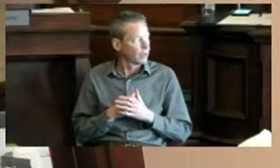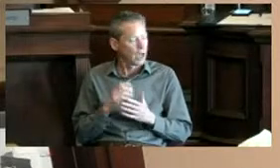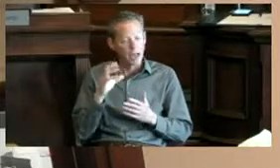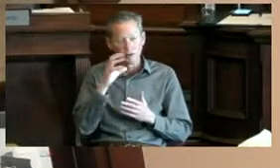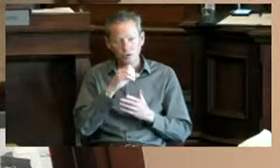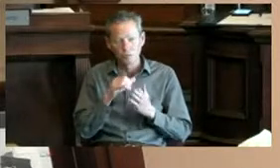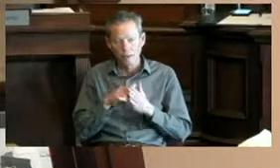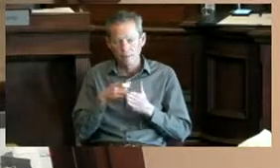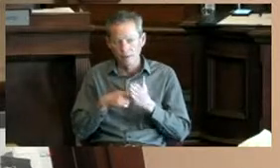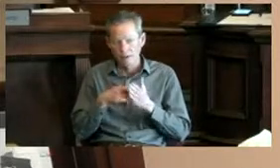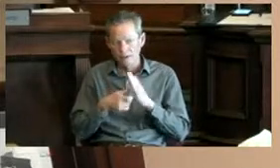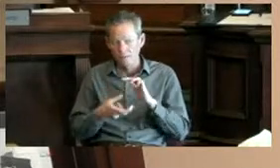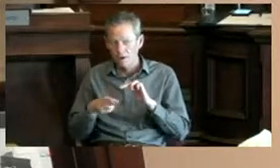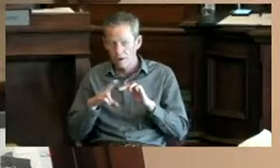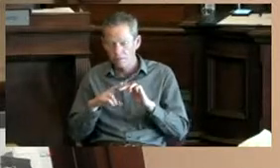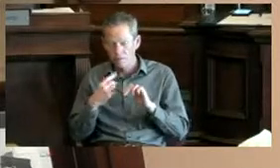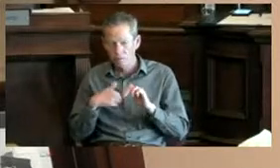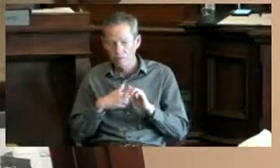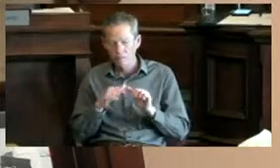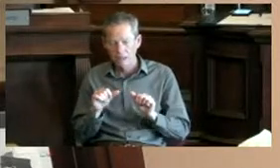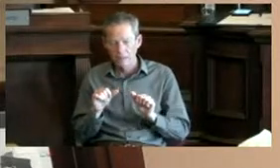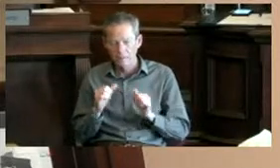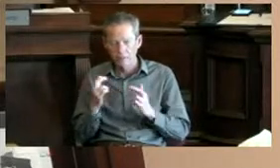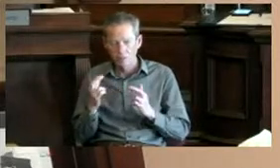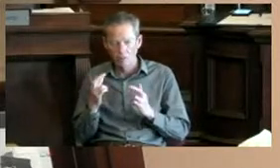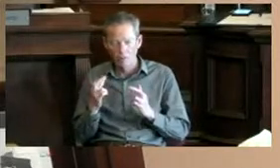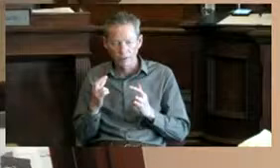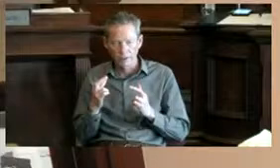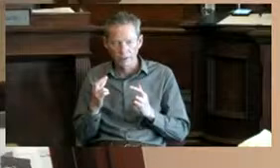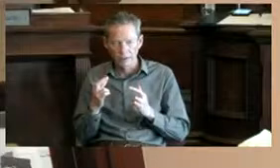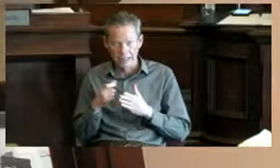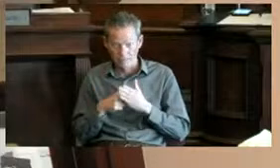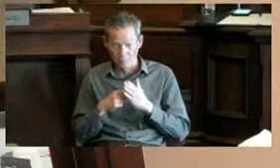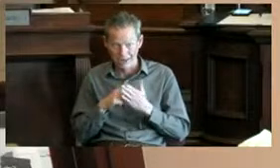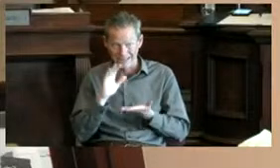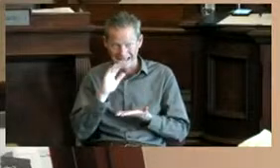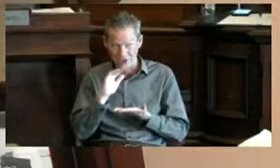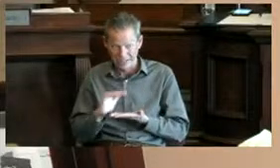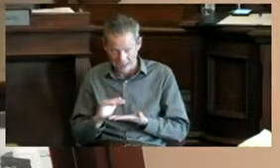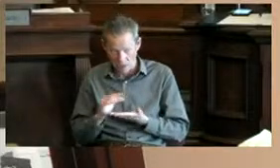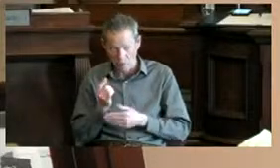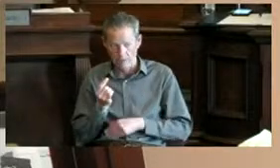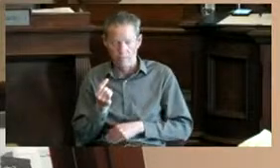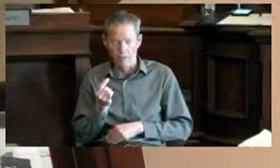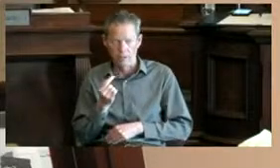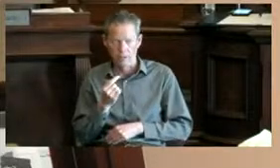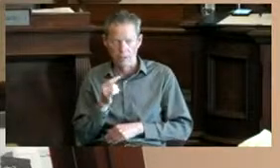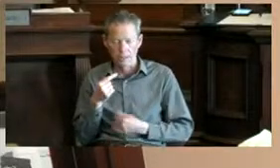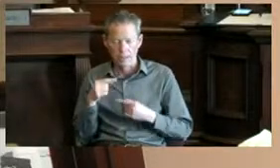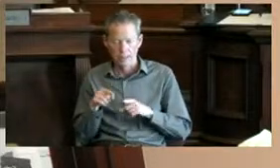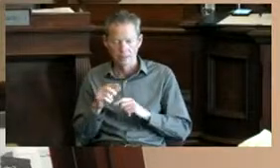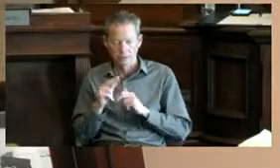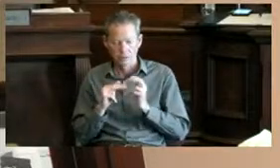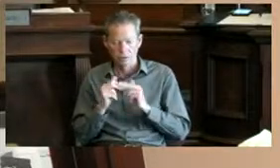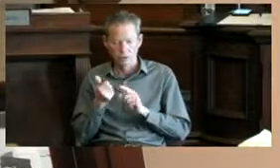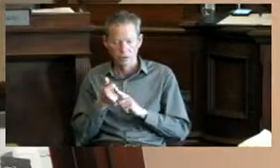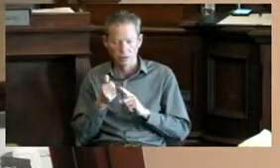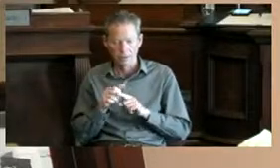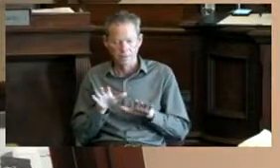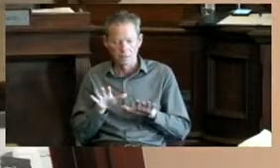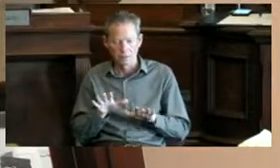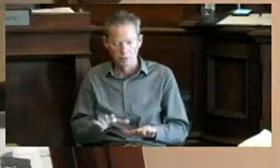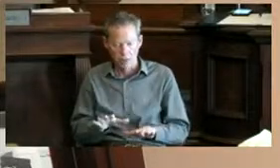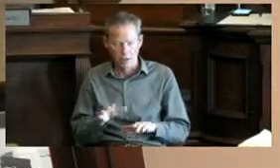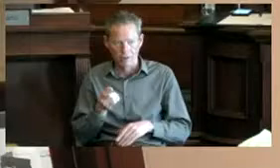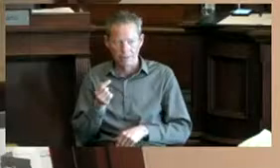is a factor, though. Have we been able to hopefully bring pricing down a little bit as construction has cooled a little bit